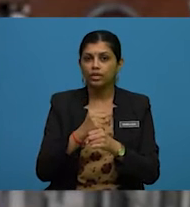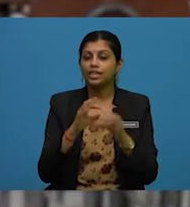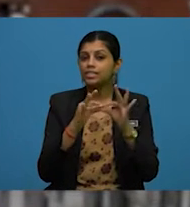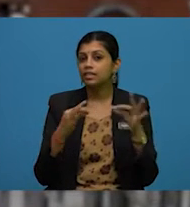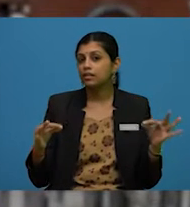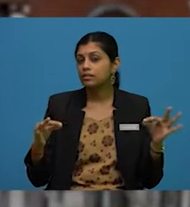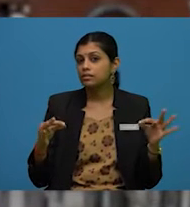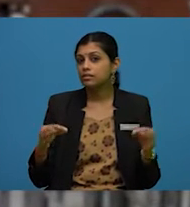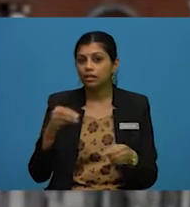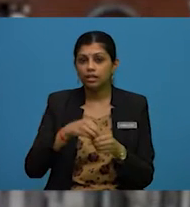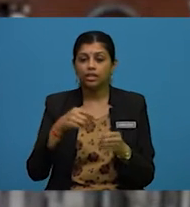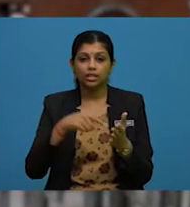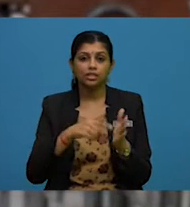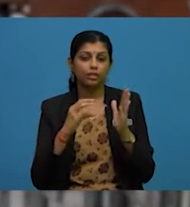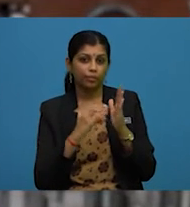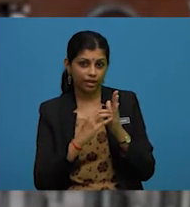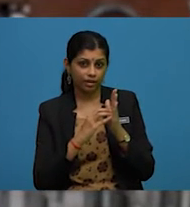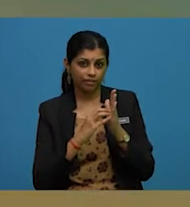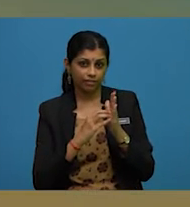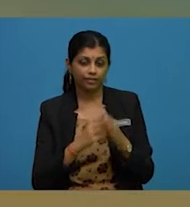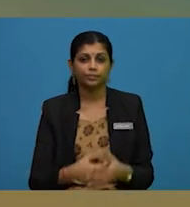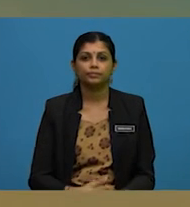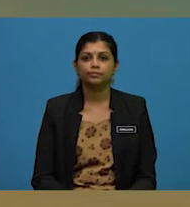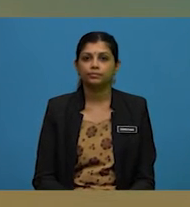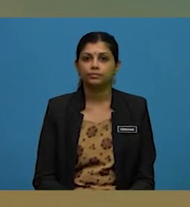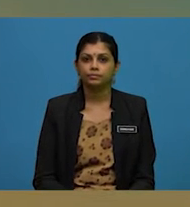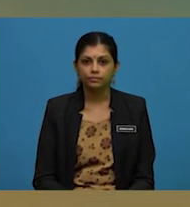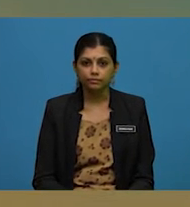sentence in this paragraph?